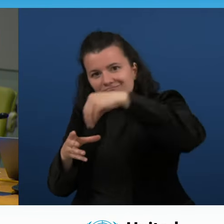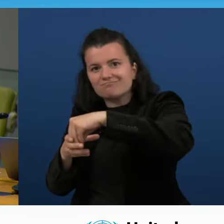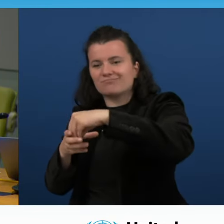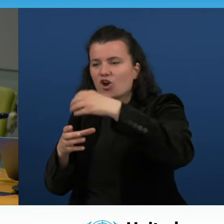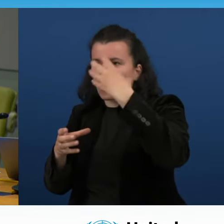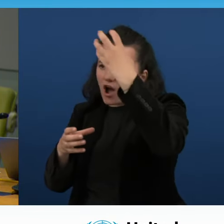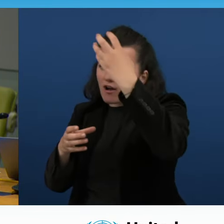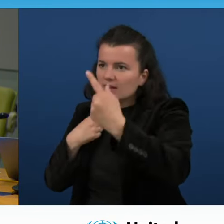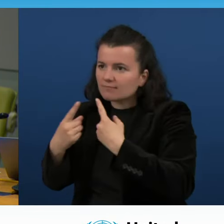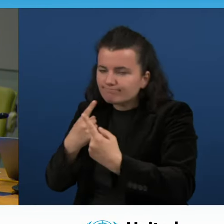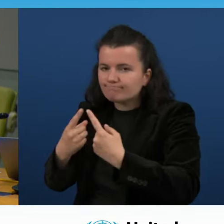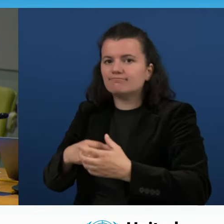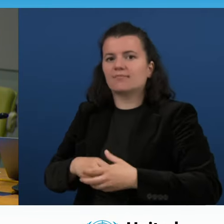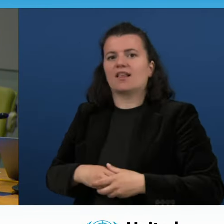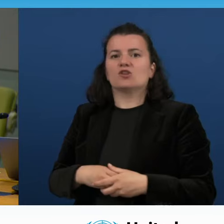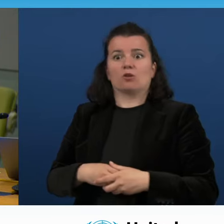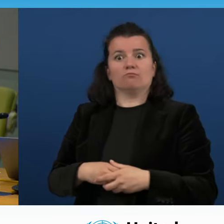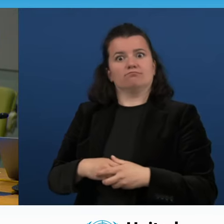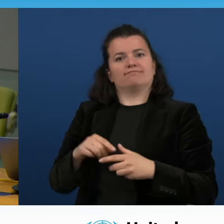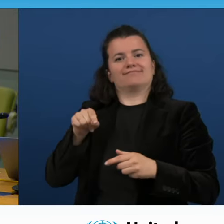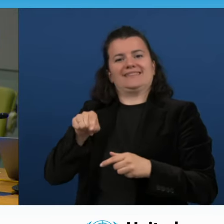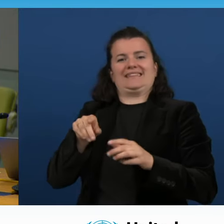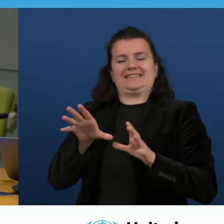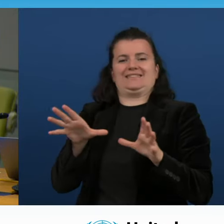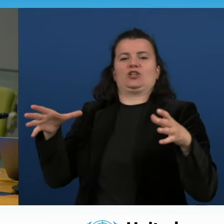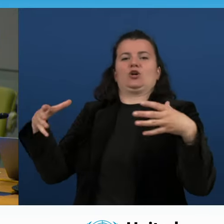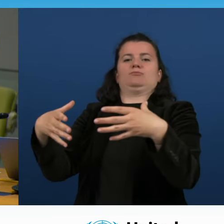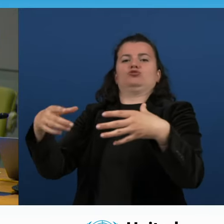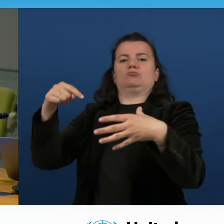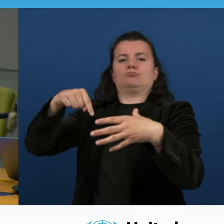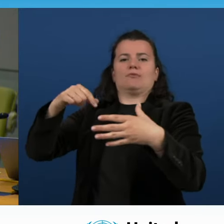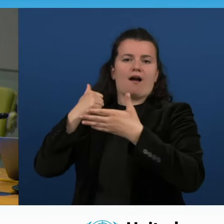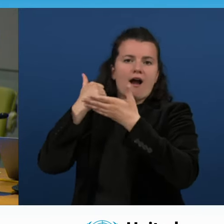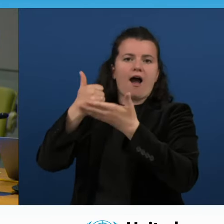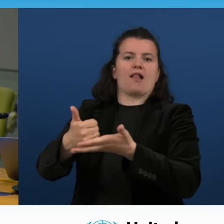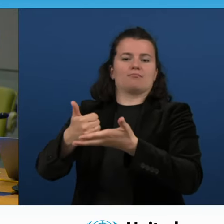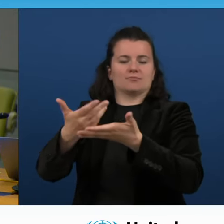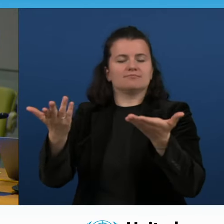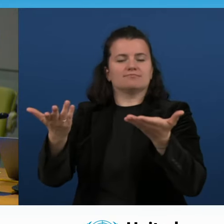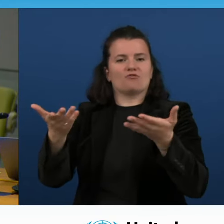gap that's between young people, obviously, and governments.